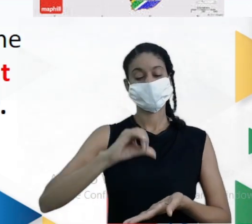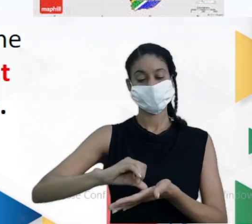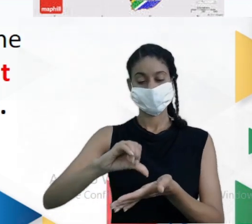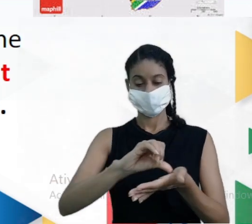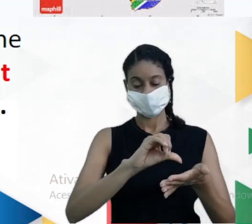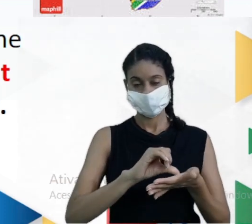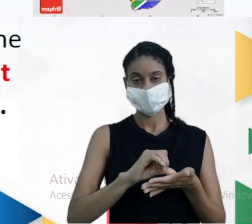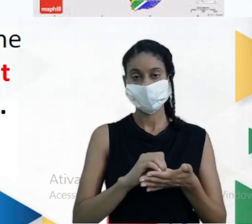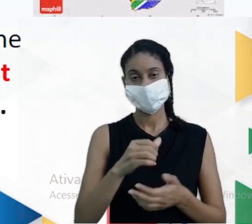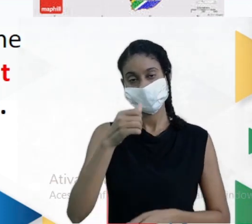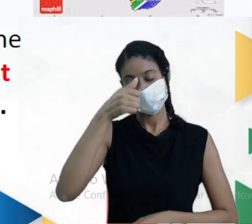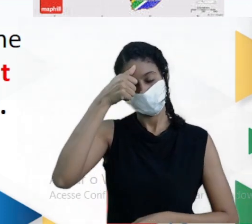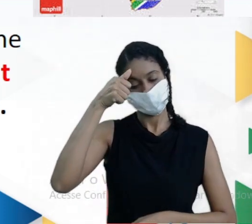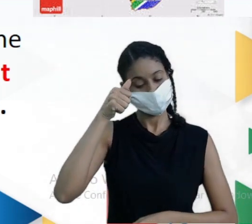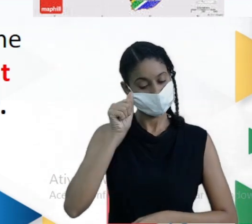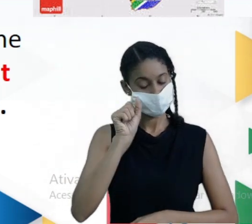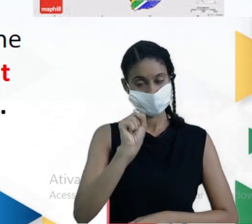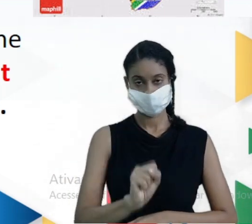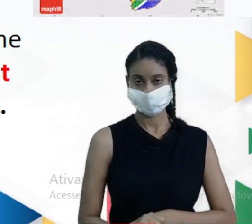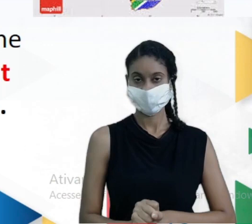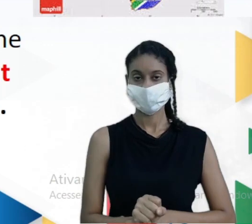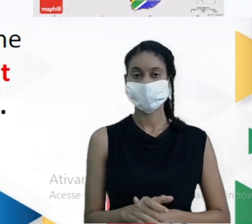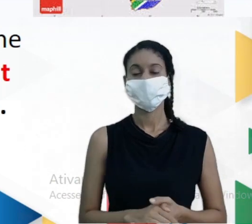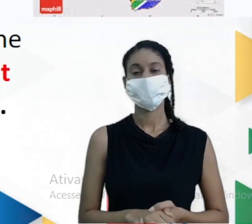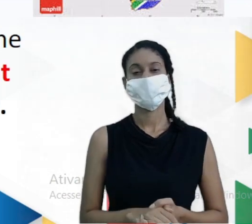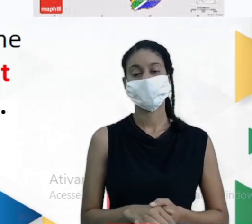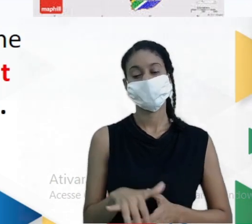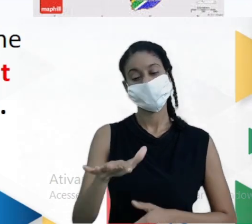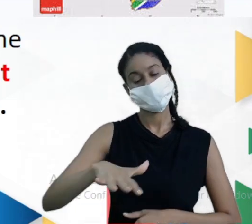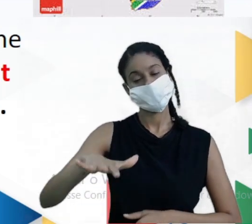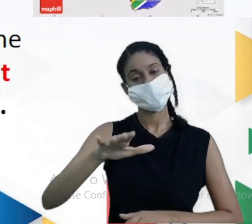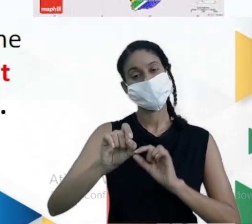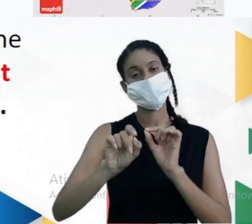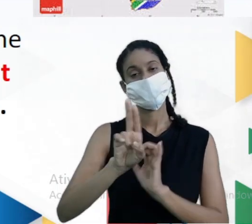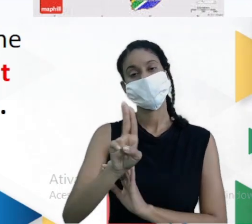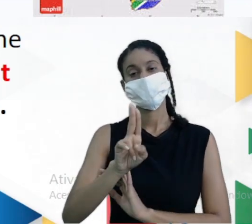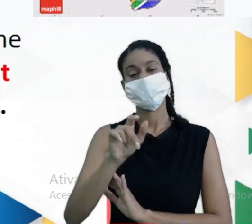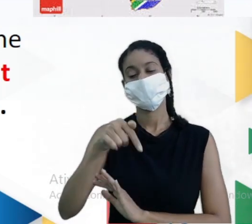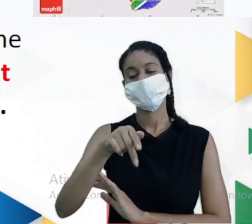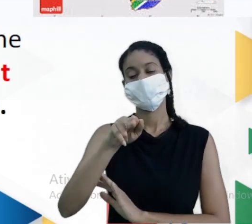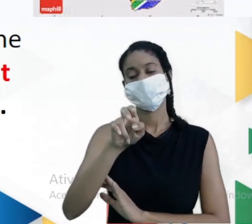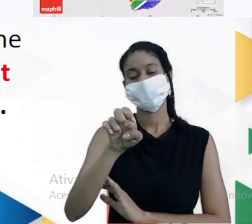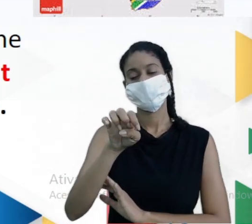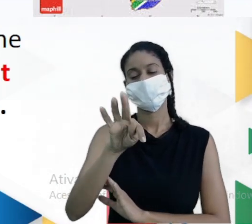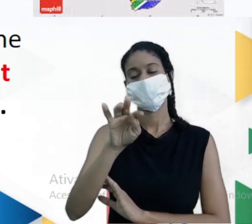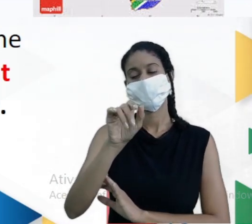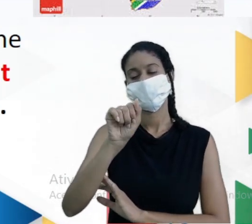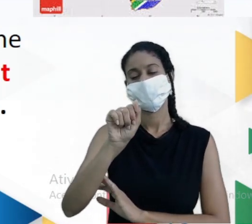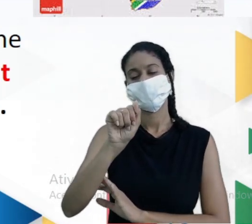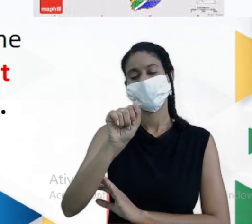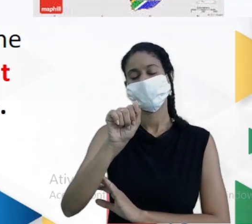colonizadores da África do Sul, eles vieram aí dessa região chamada de Cape Town, né? Em